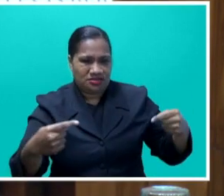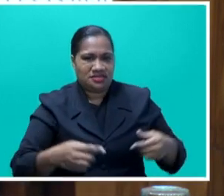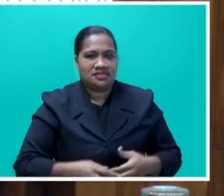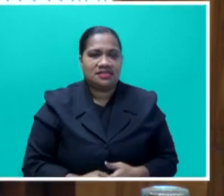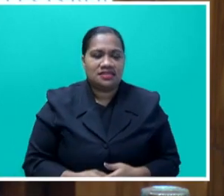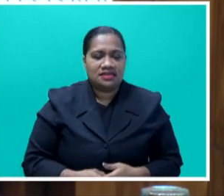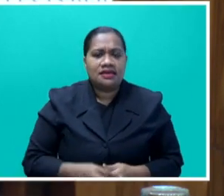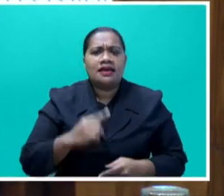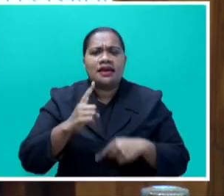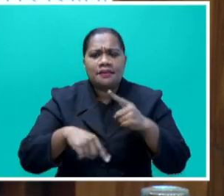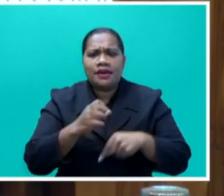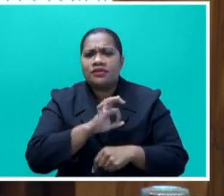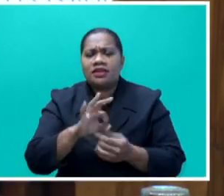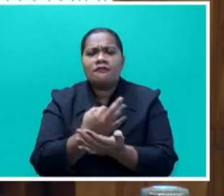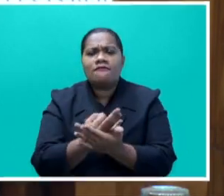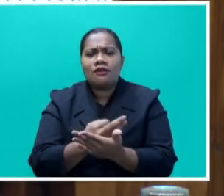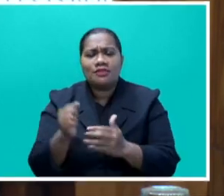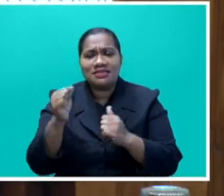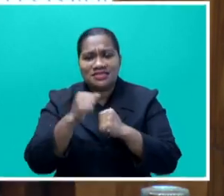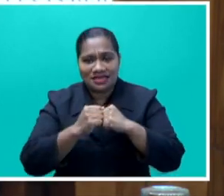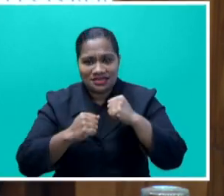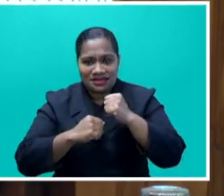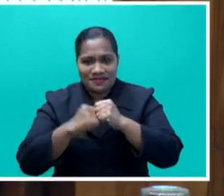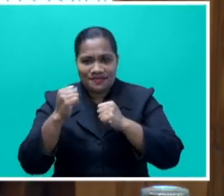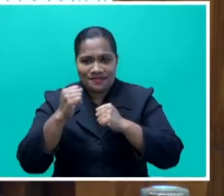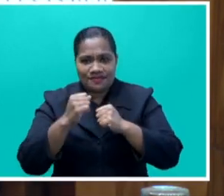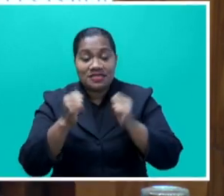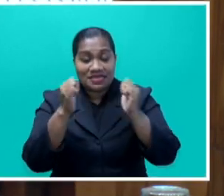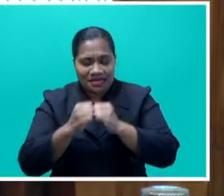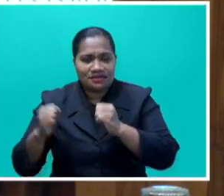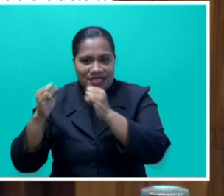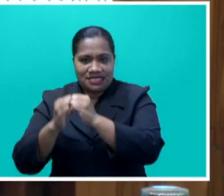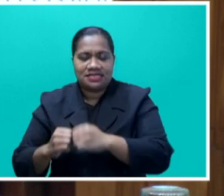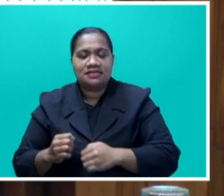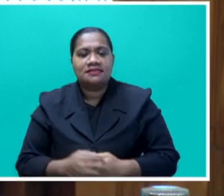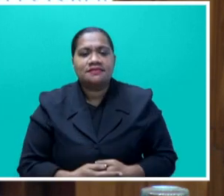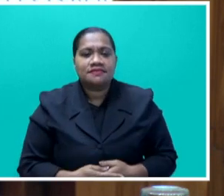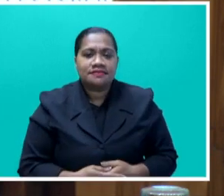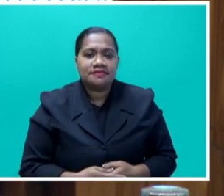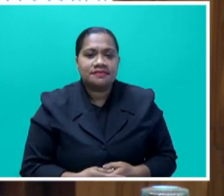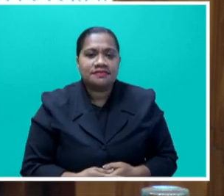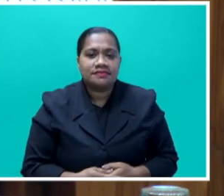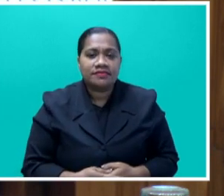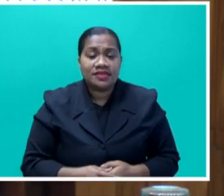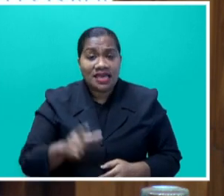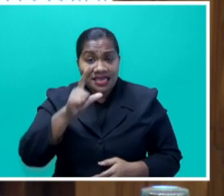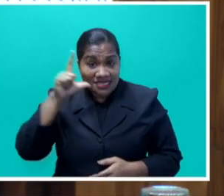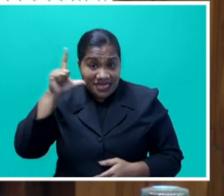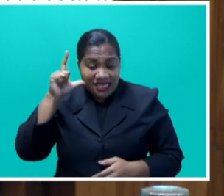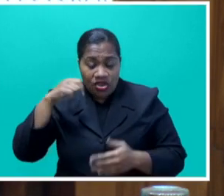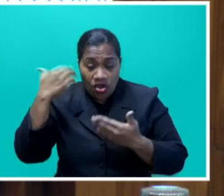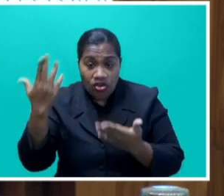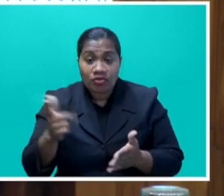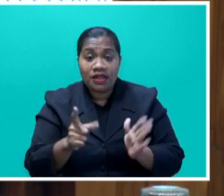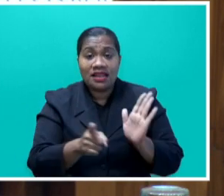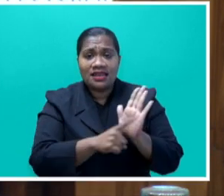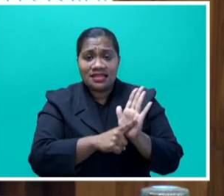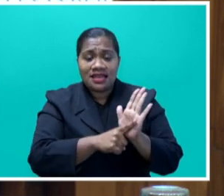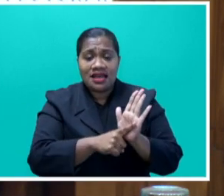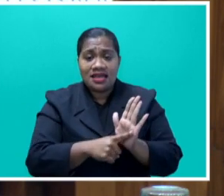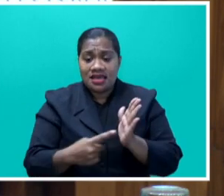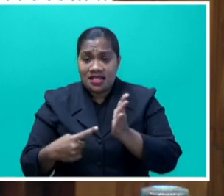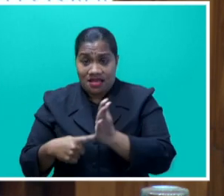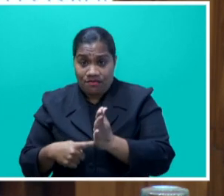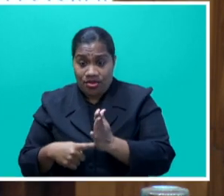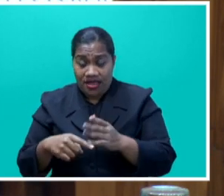informal settlement upgrade. Mr. Speaker, sir, yesterday, Honourable Linda Tumbuya said, and I quote, "The explosion